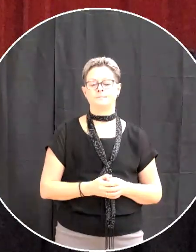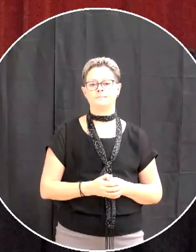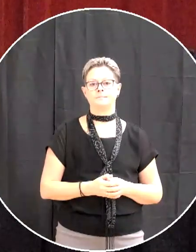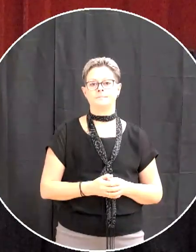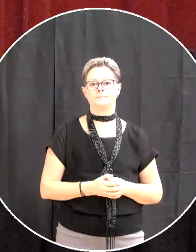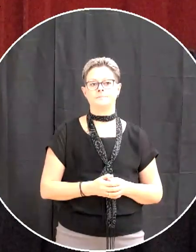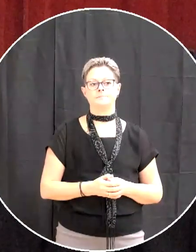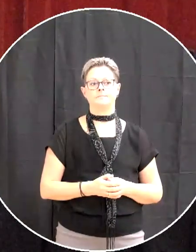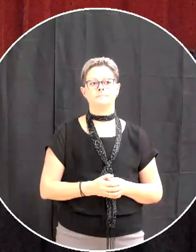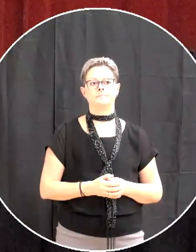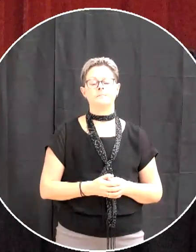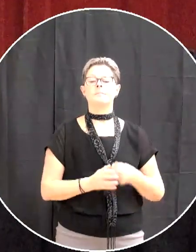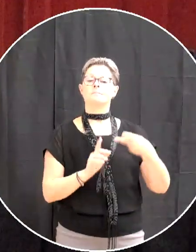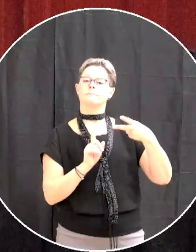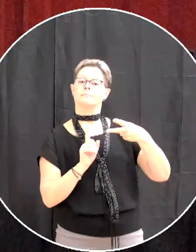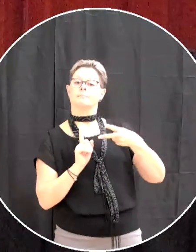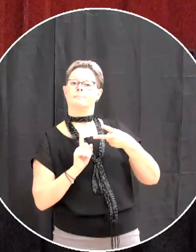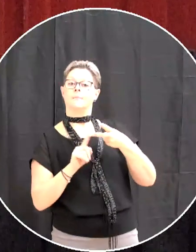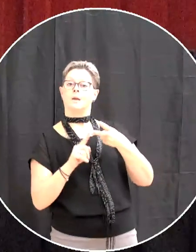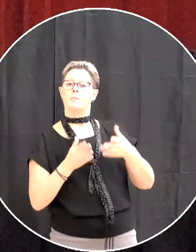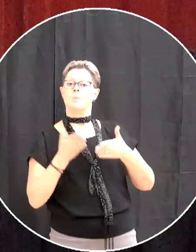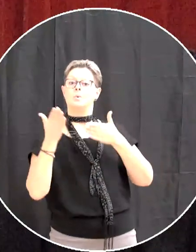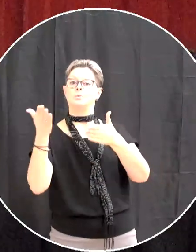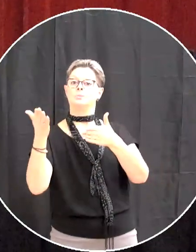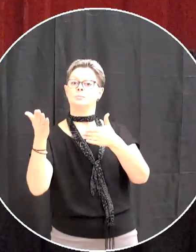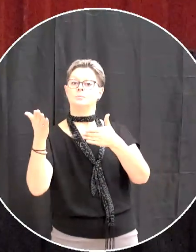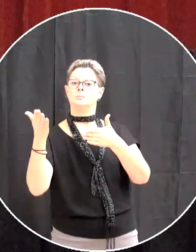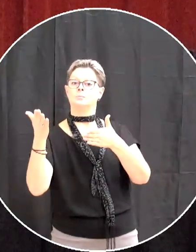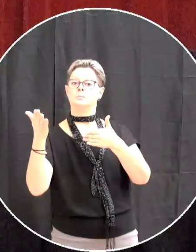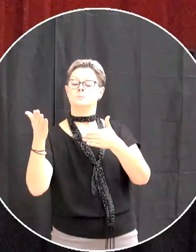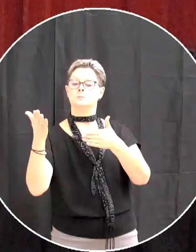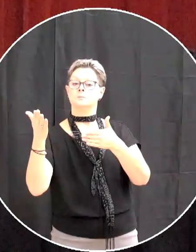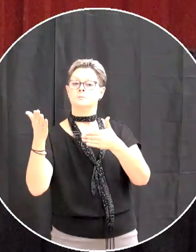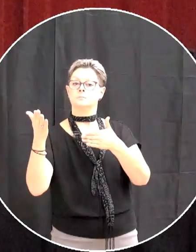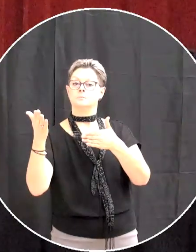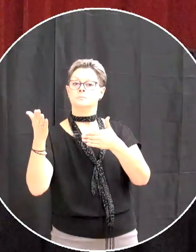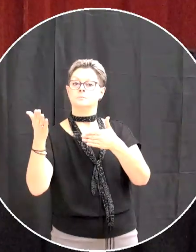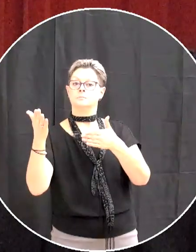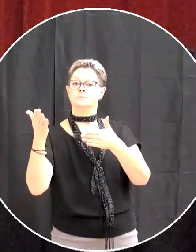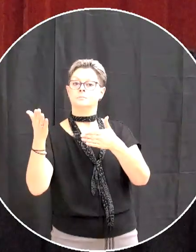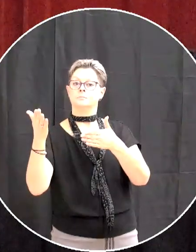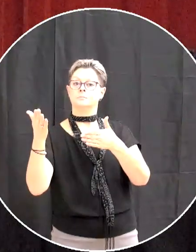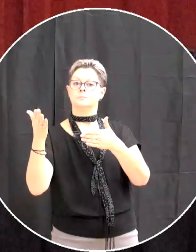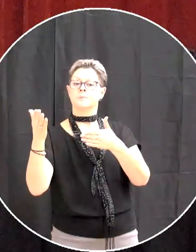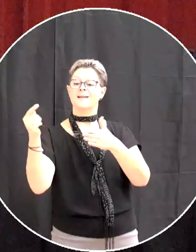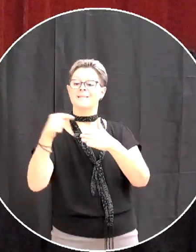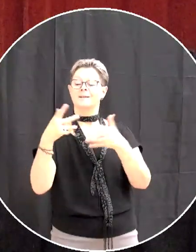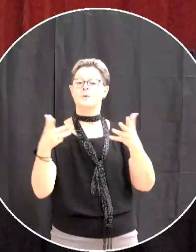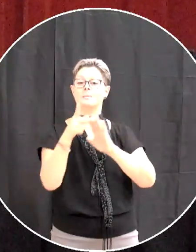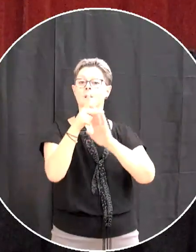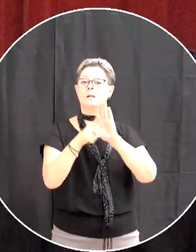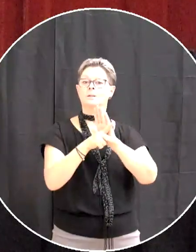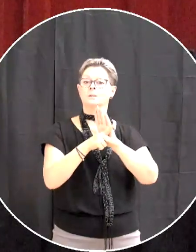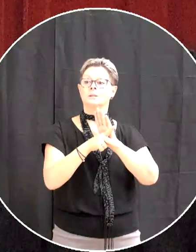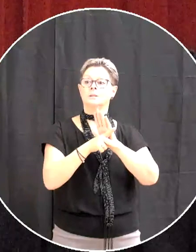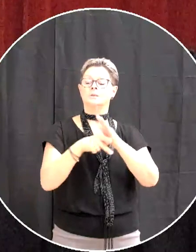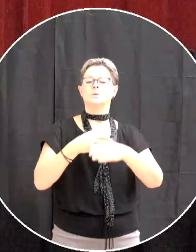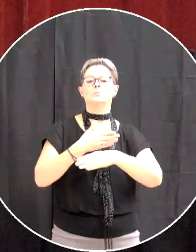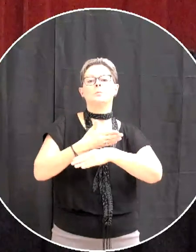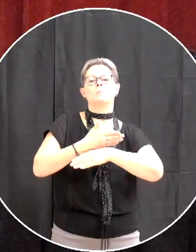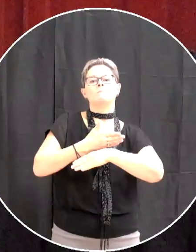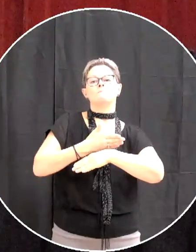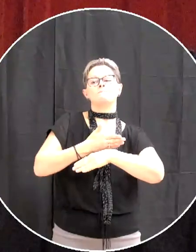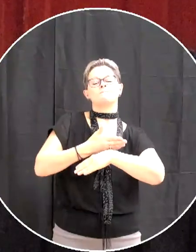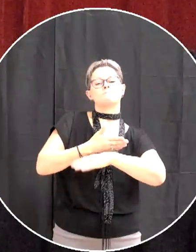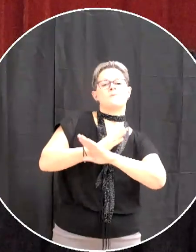The second item up for motion is a policy around prevention of workplace violence.